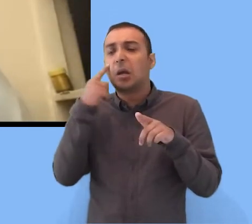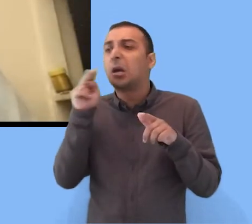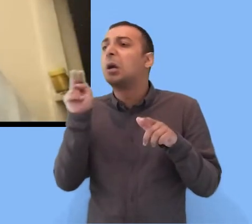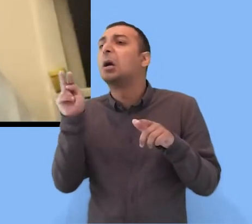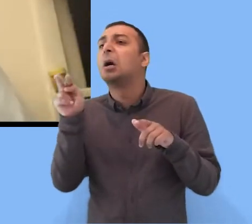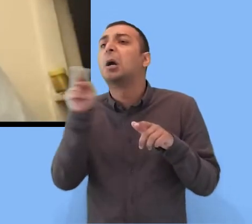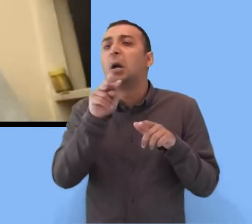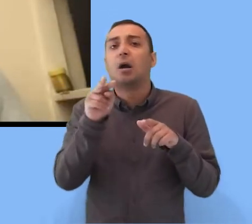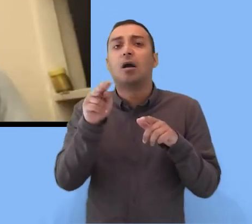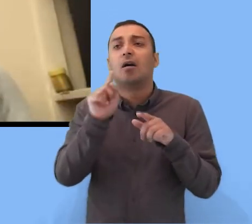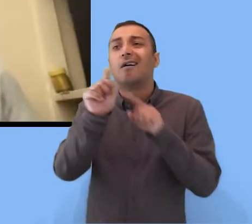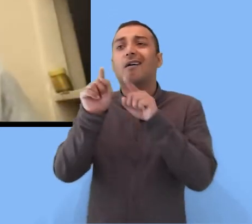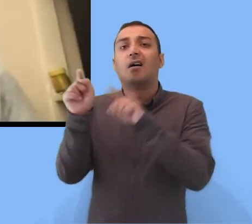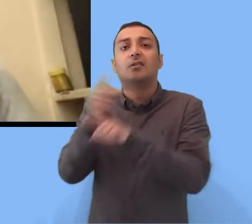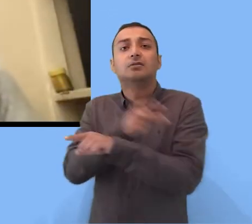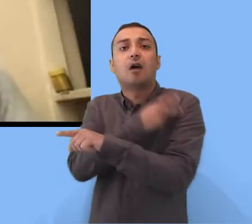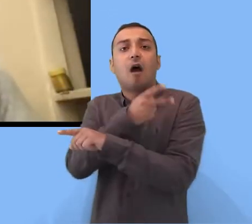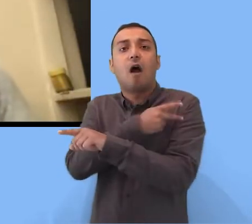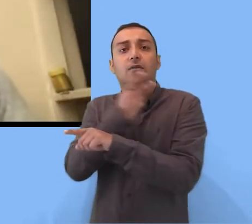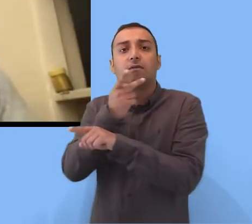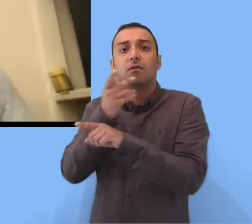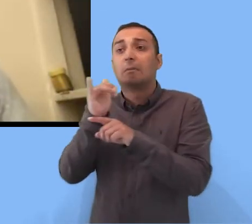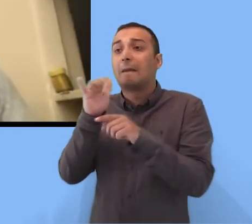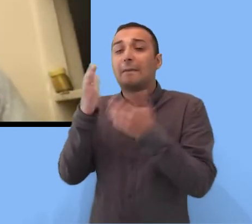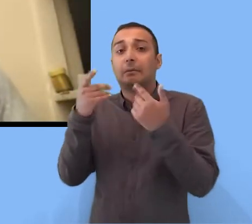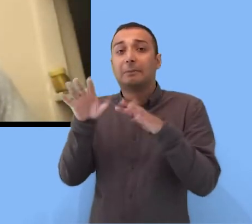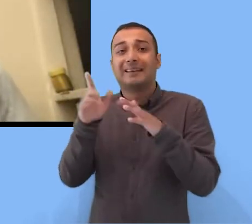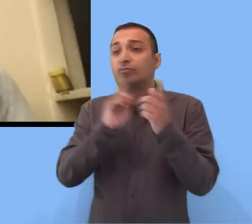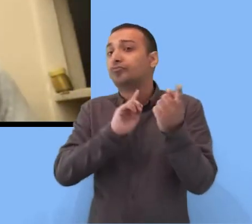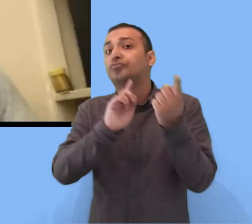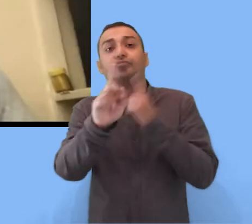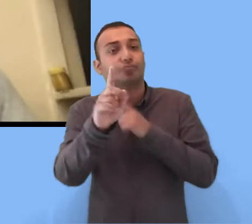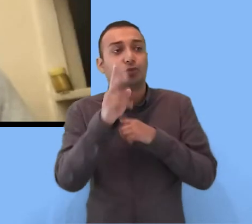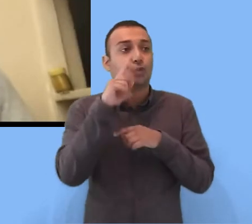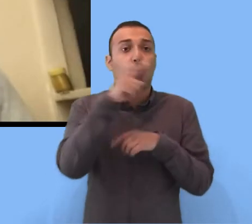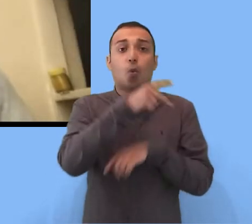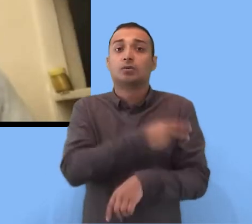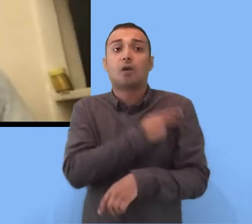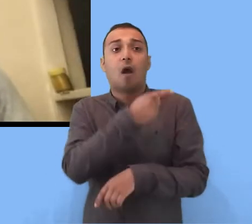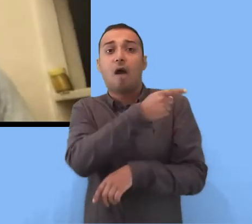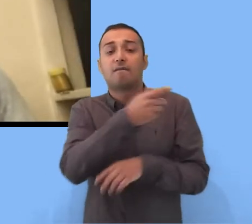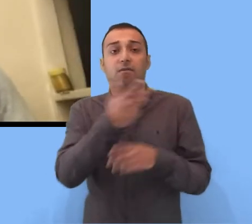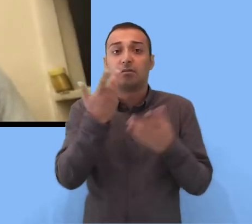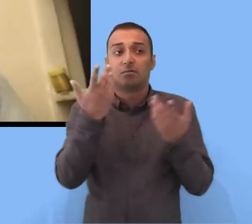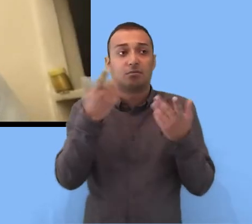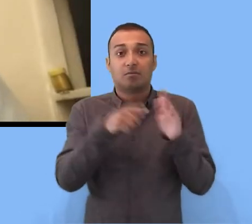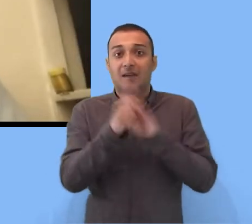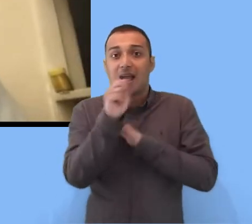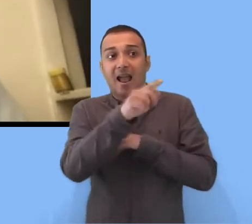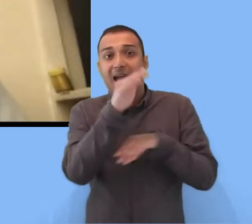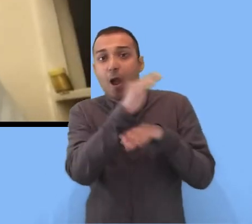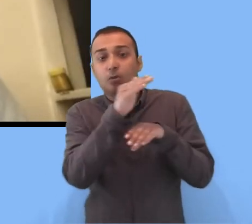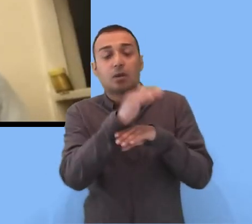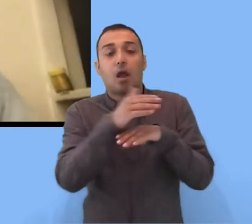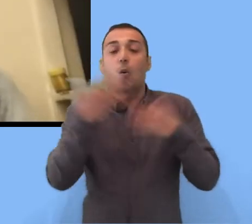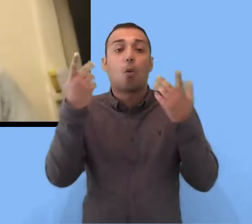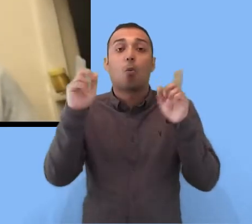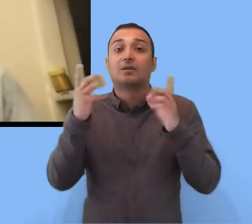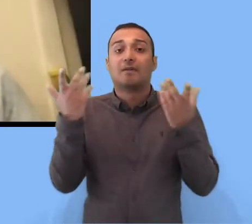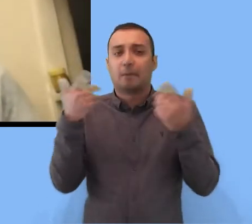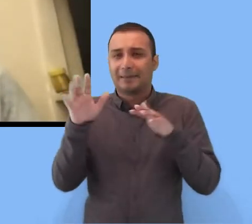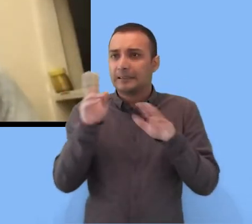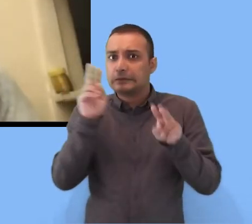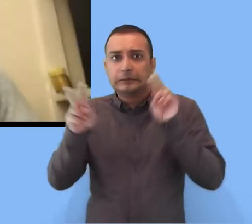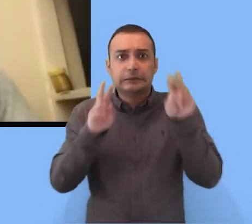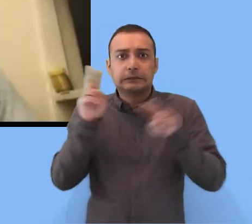have presented themselves on the street, maybe when they're going to lunch or while they're playing out in the playground, and what they see from